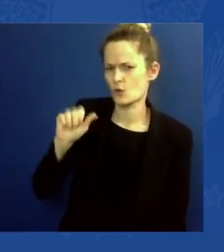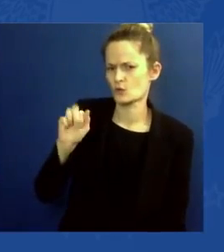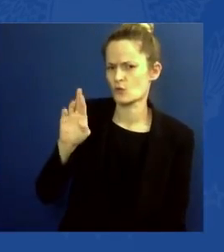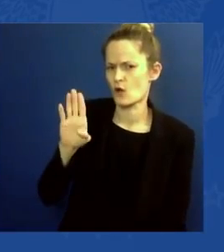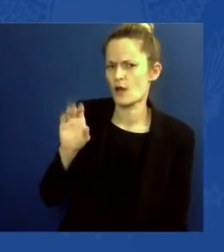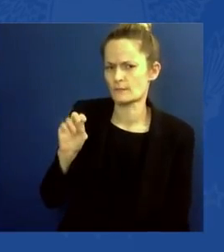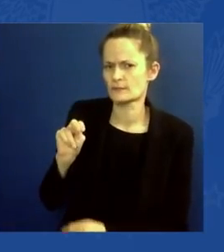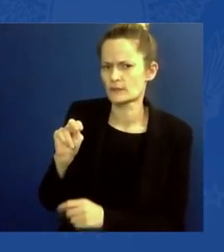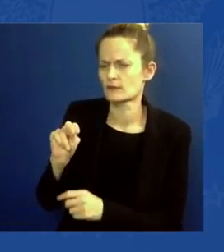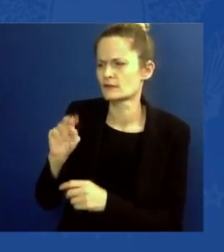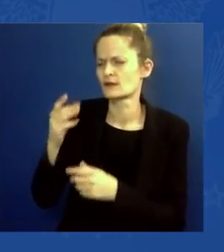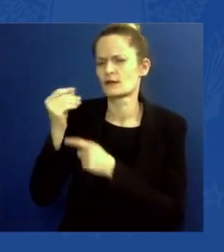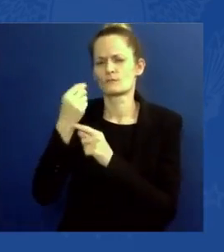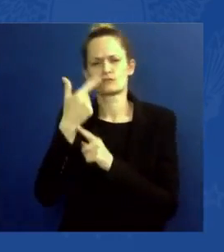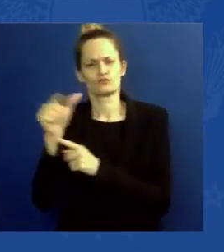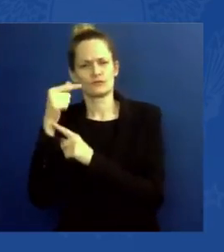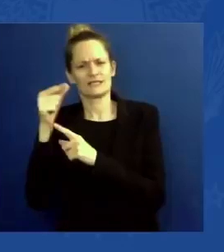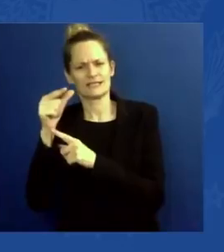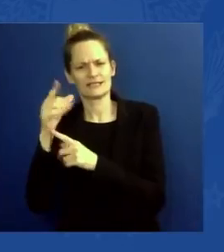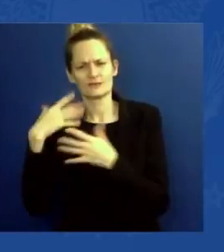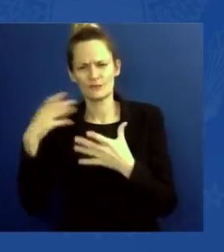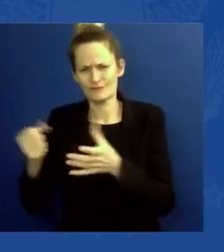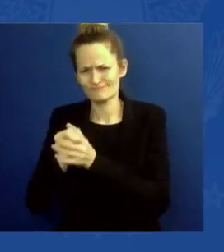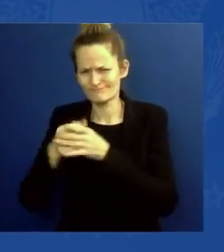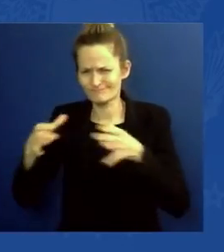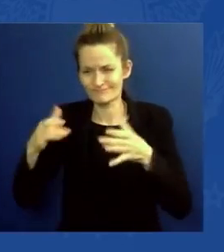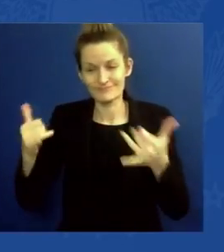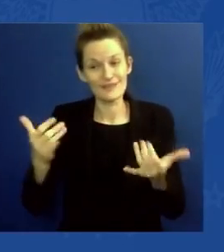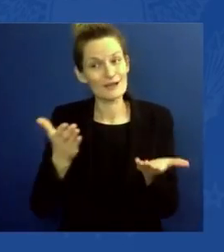Joe Biden. Thanks, Governor.